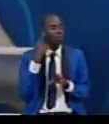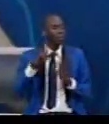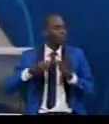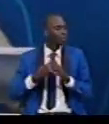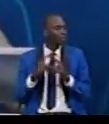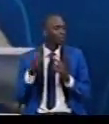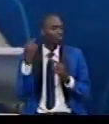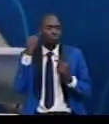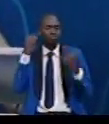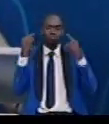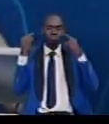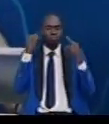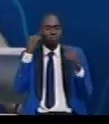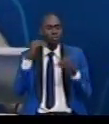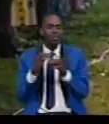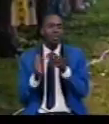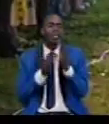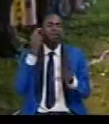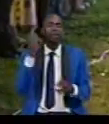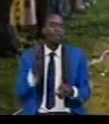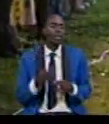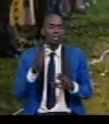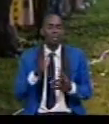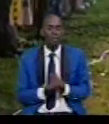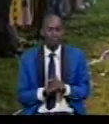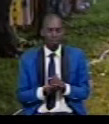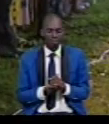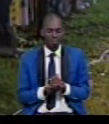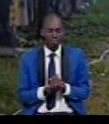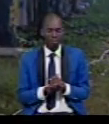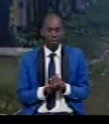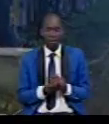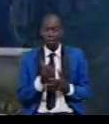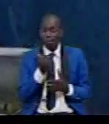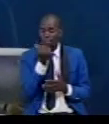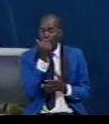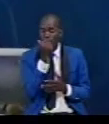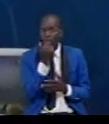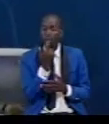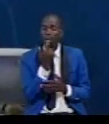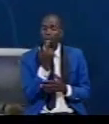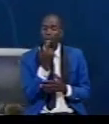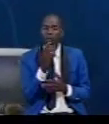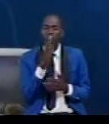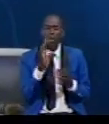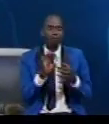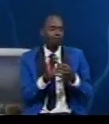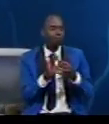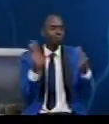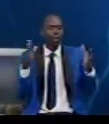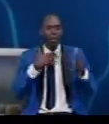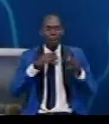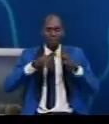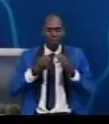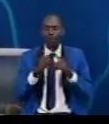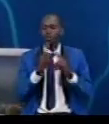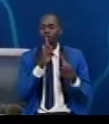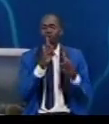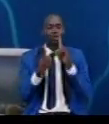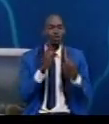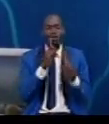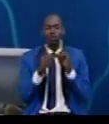hear in Jesus' name. Dumb tongues be loosed and begin to speak